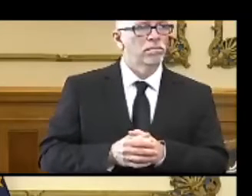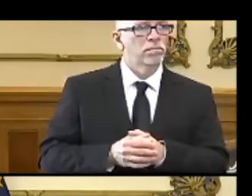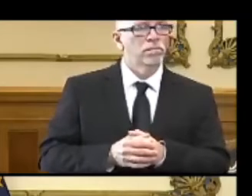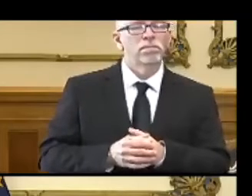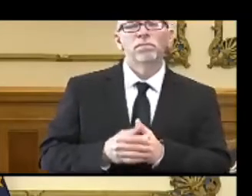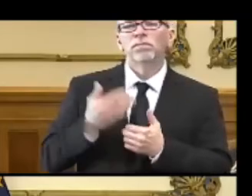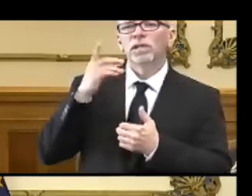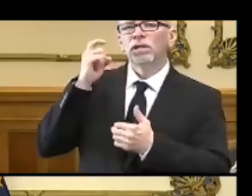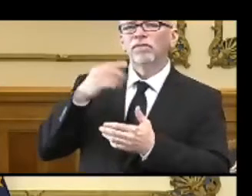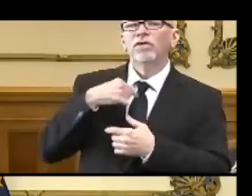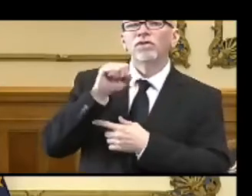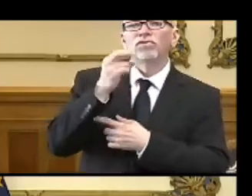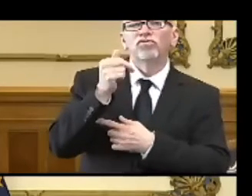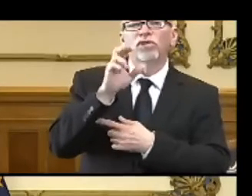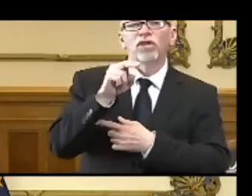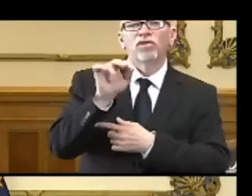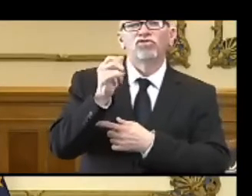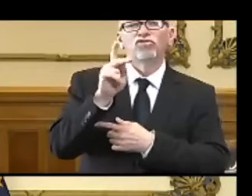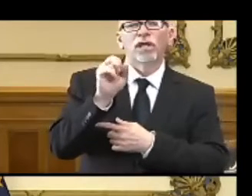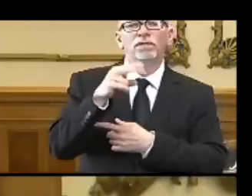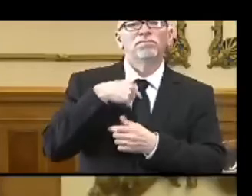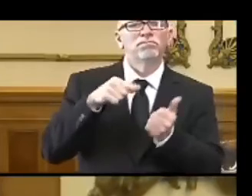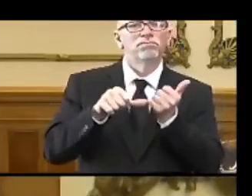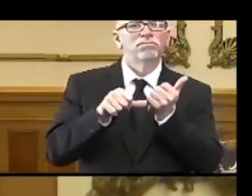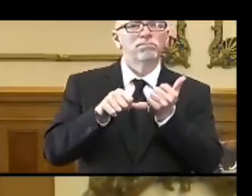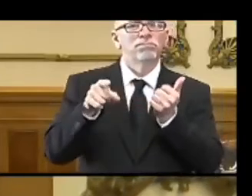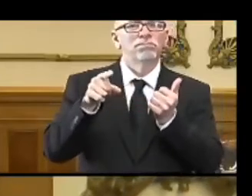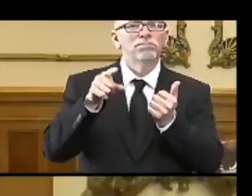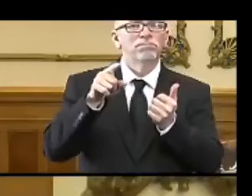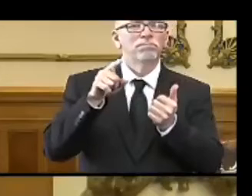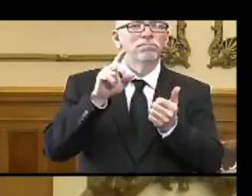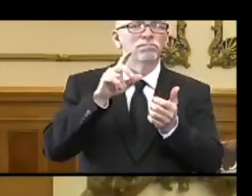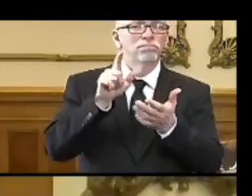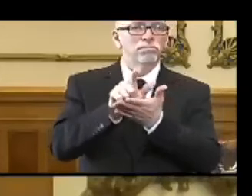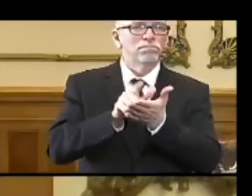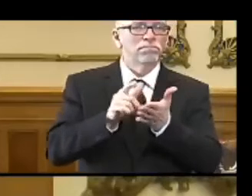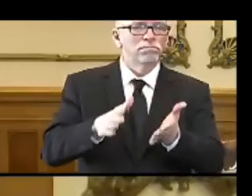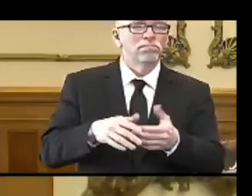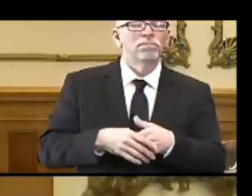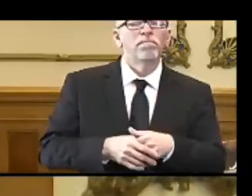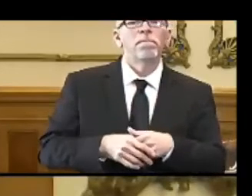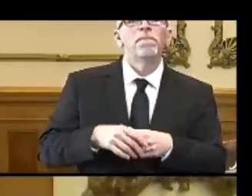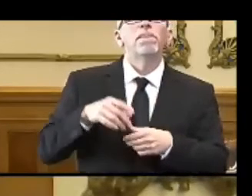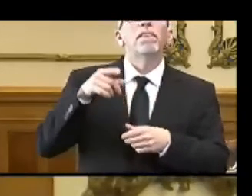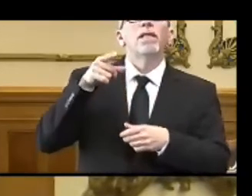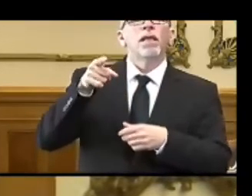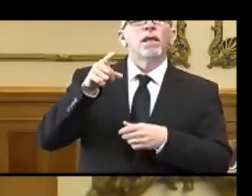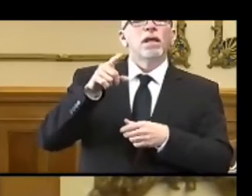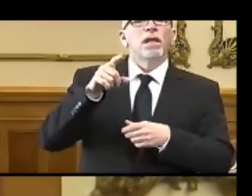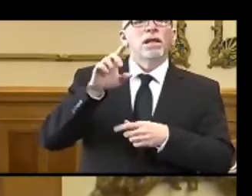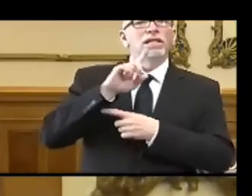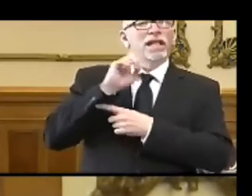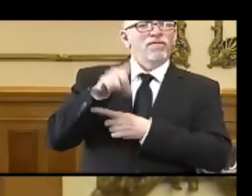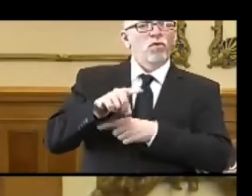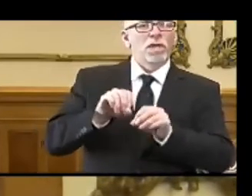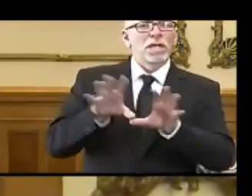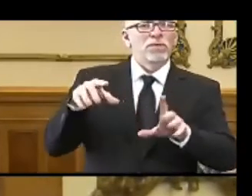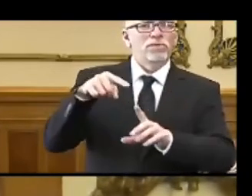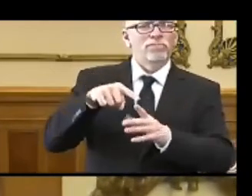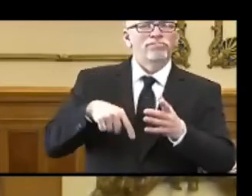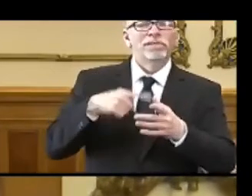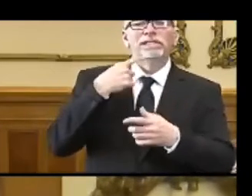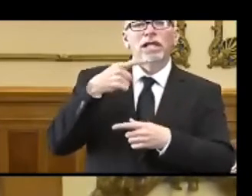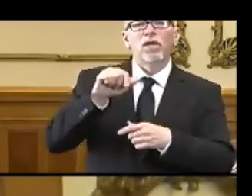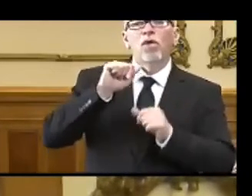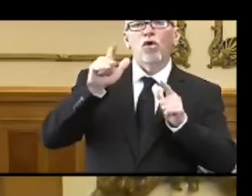Thank you, Governor. Sharon Jackson, Deputy General Counsel. The executive order is crystal clear that